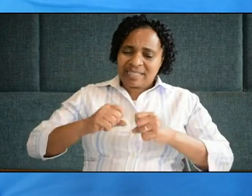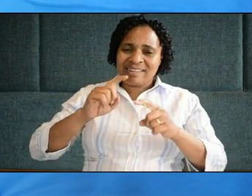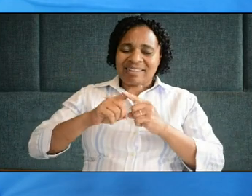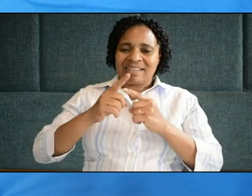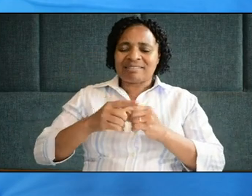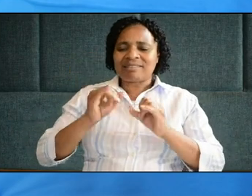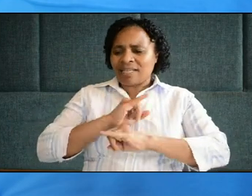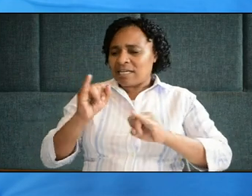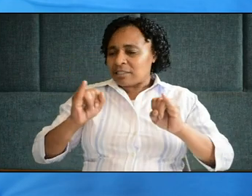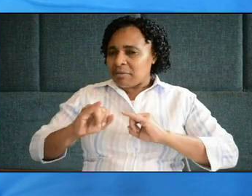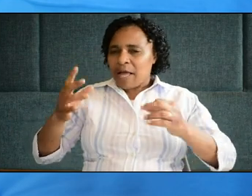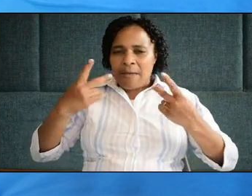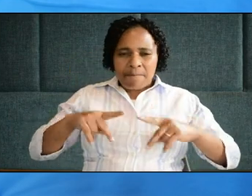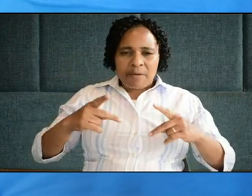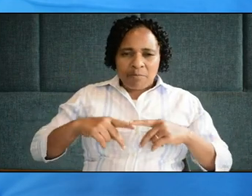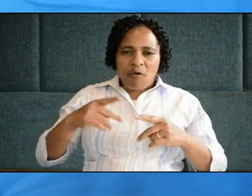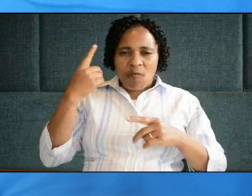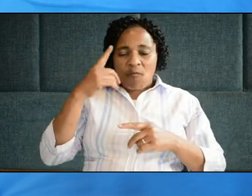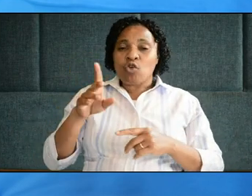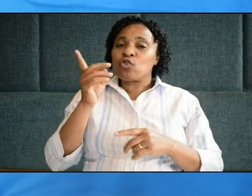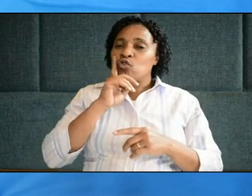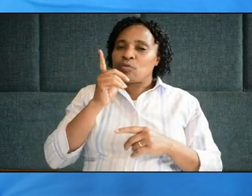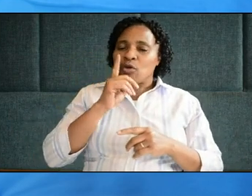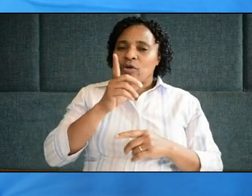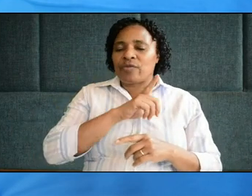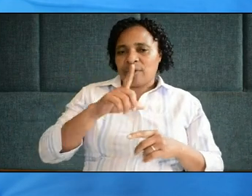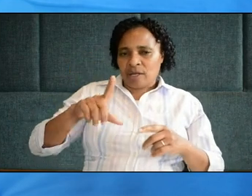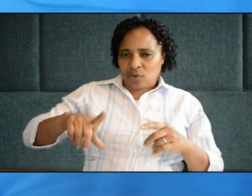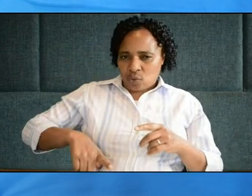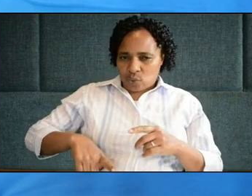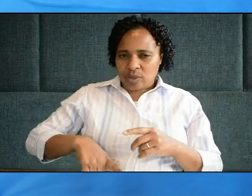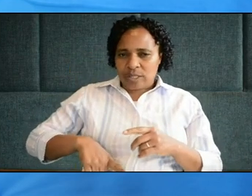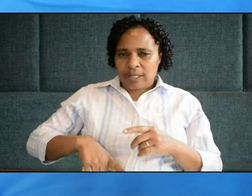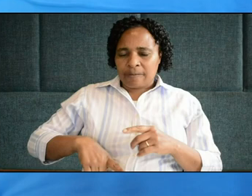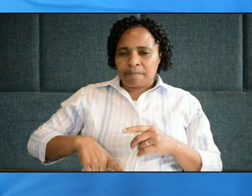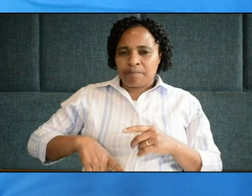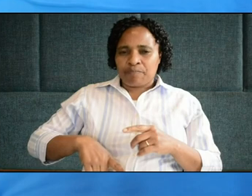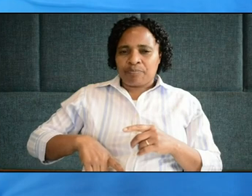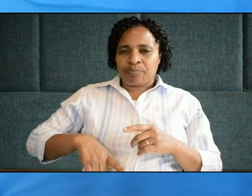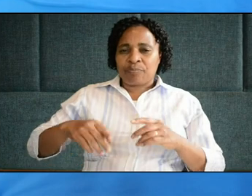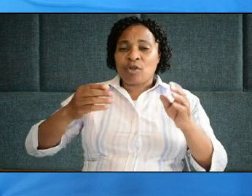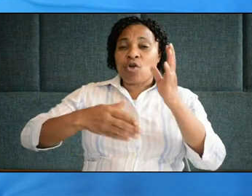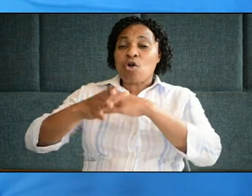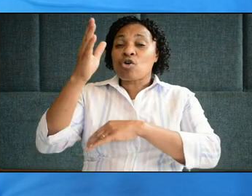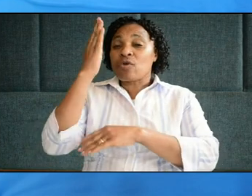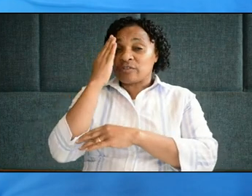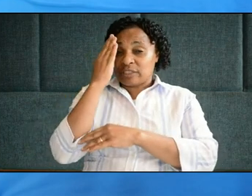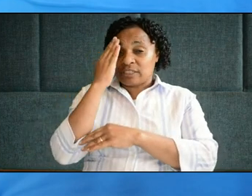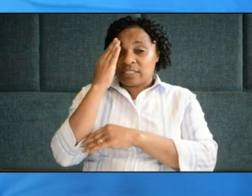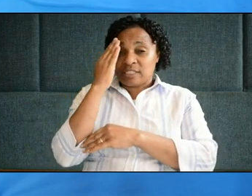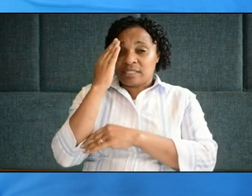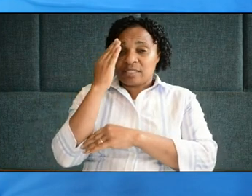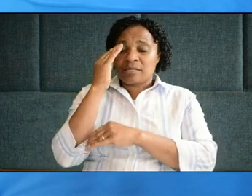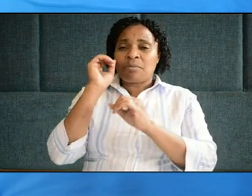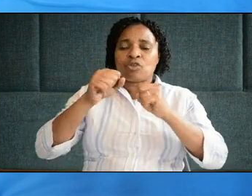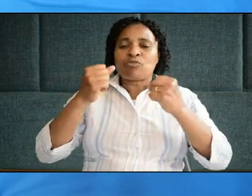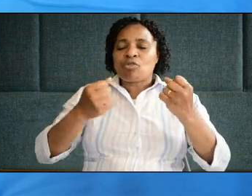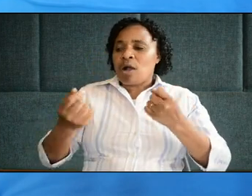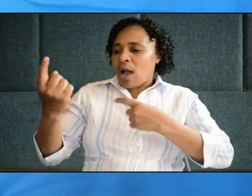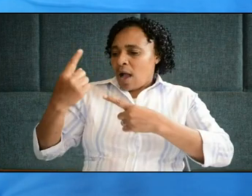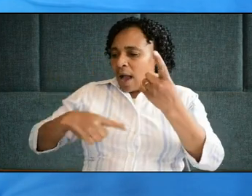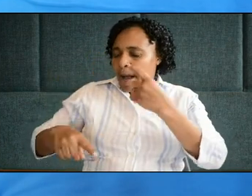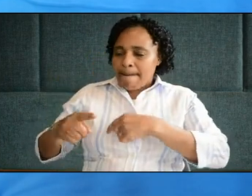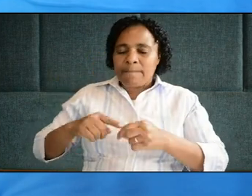and sanctify the people, for tomorrow the Lord God of Israel was going to